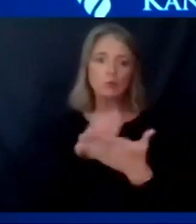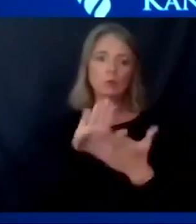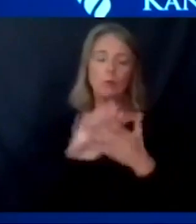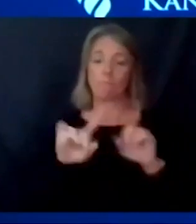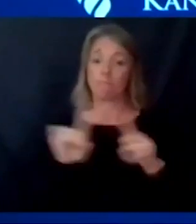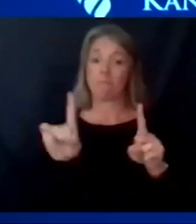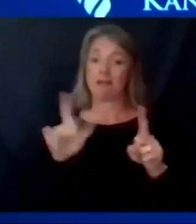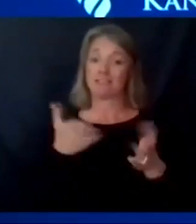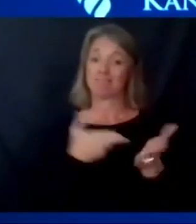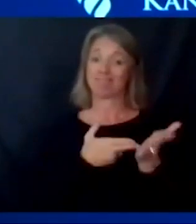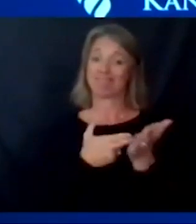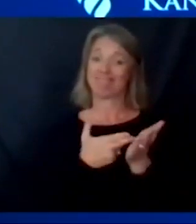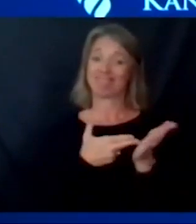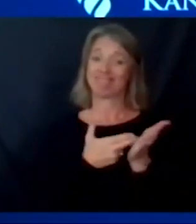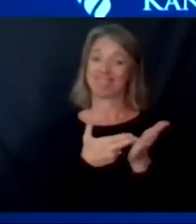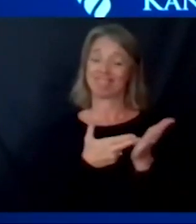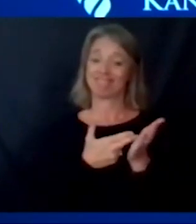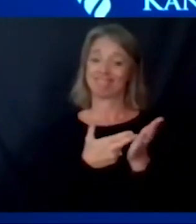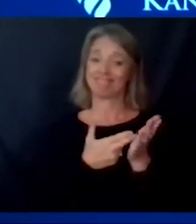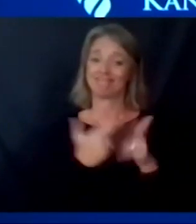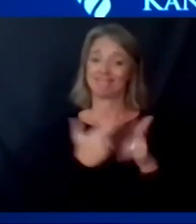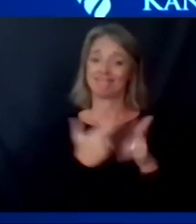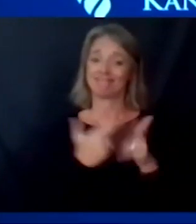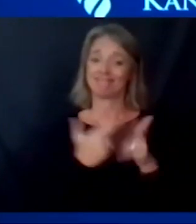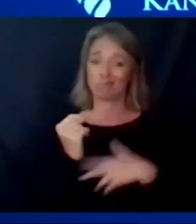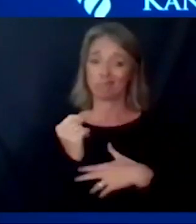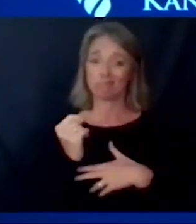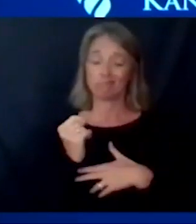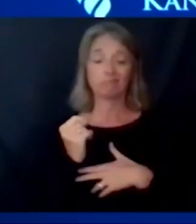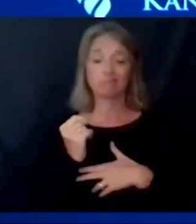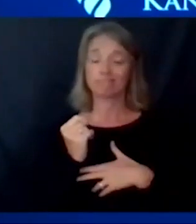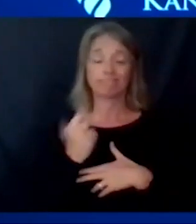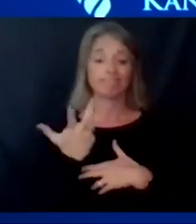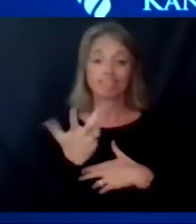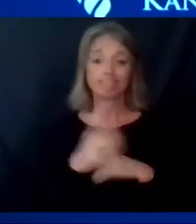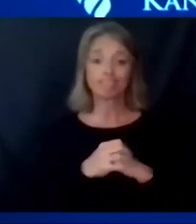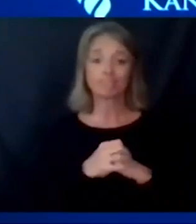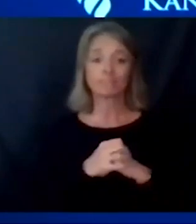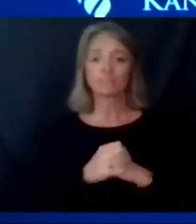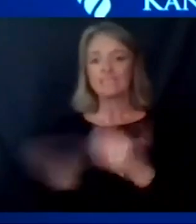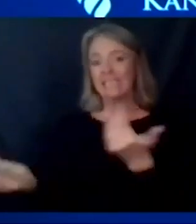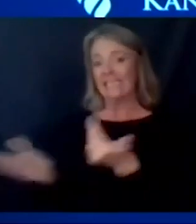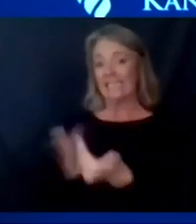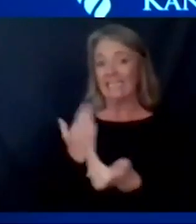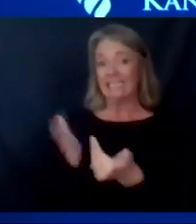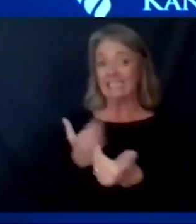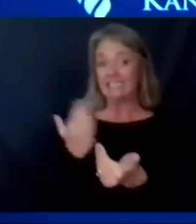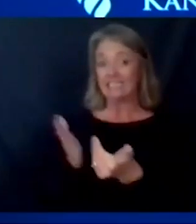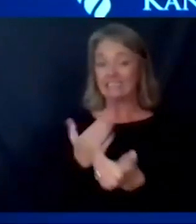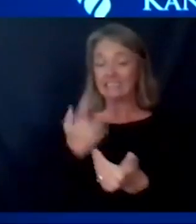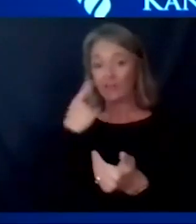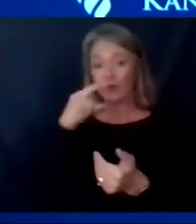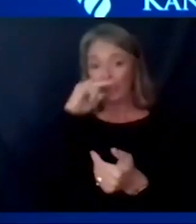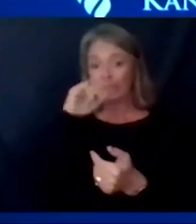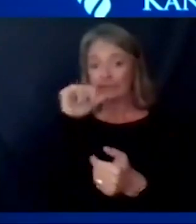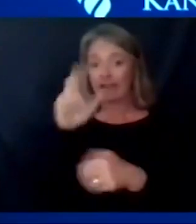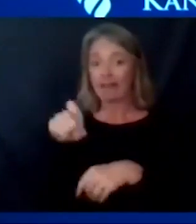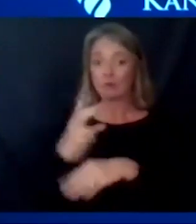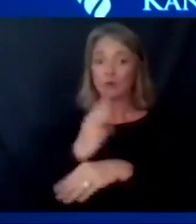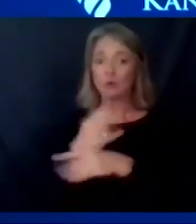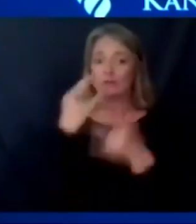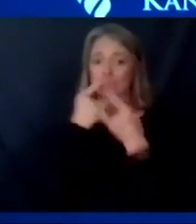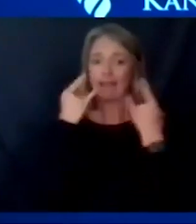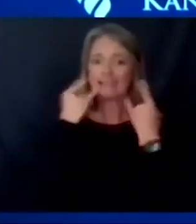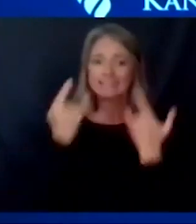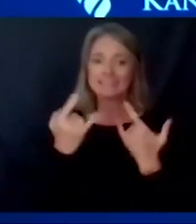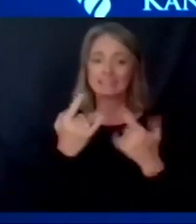just call it and say it what it is. It's just a way to make it easier for kids not to have to wear masks. And going back to the question from Cody, I